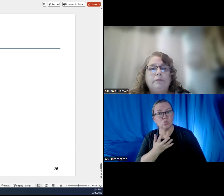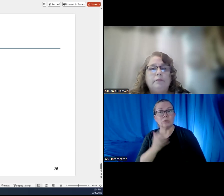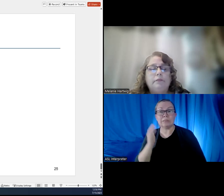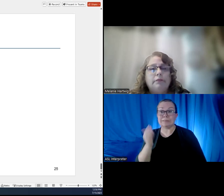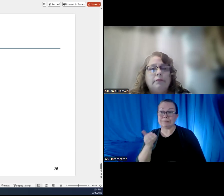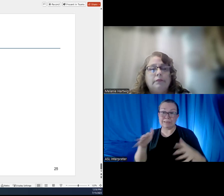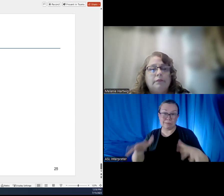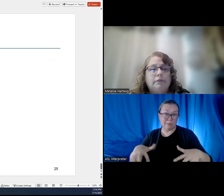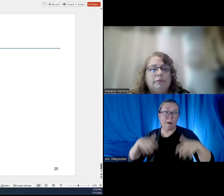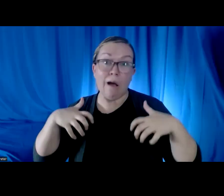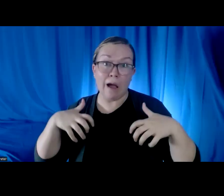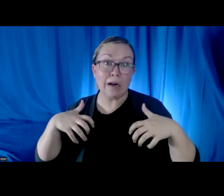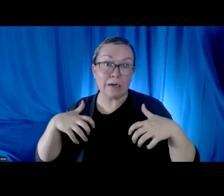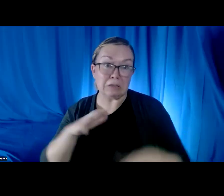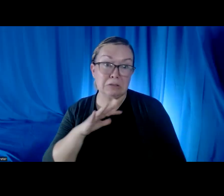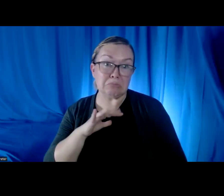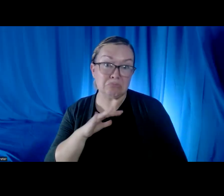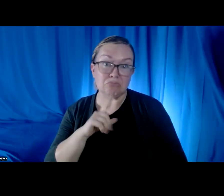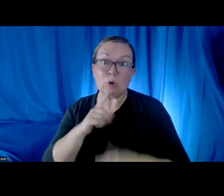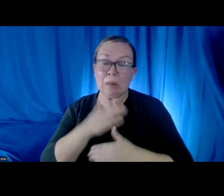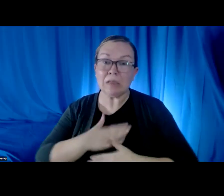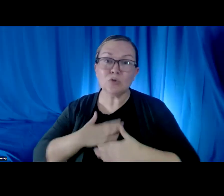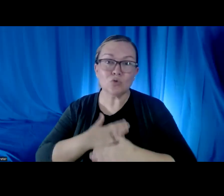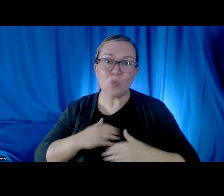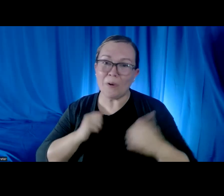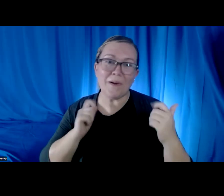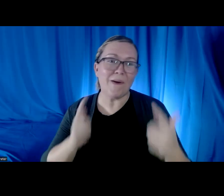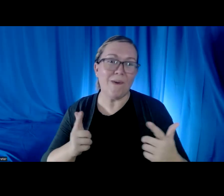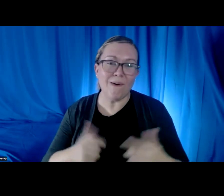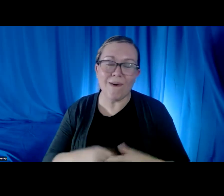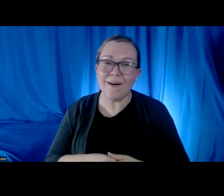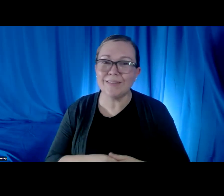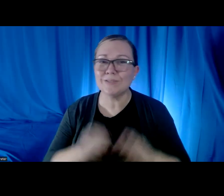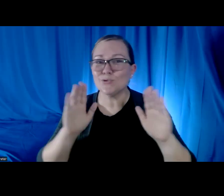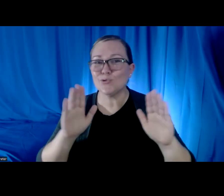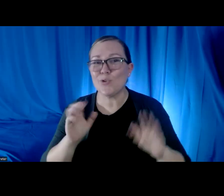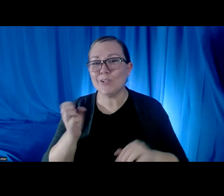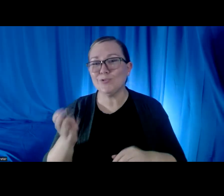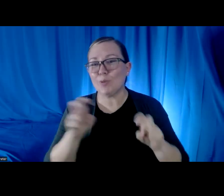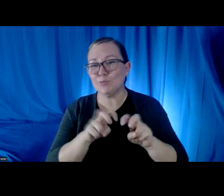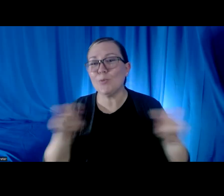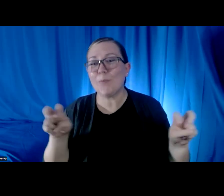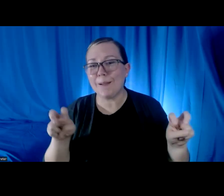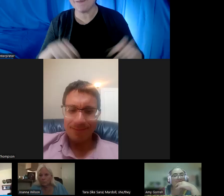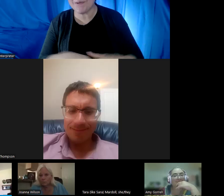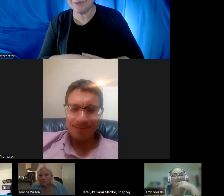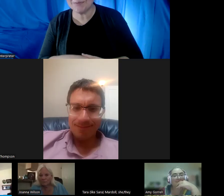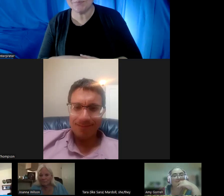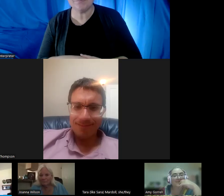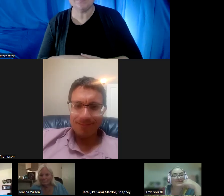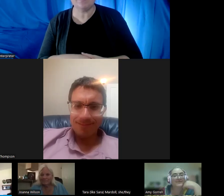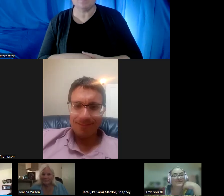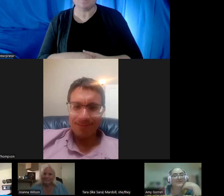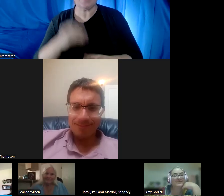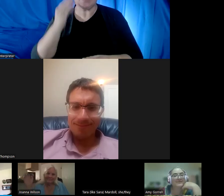audience was enjoying every bit of it. So great job, panel members. I do